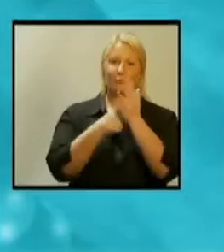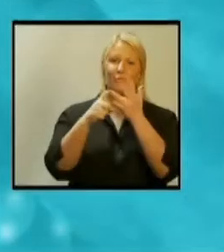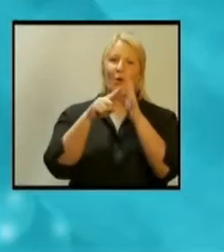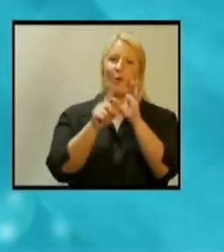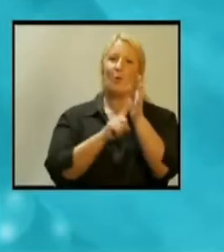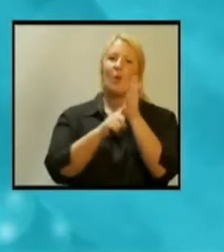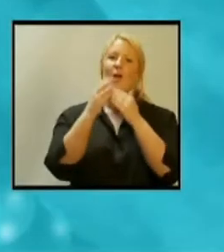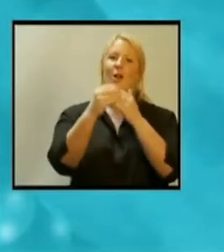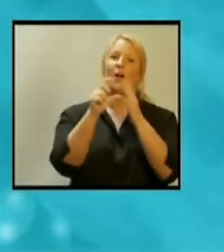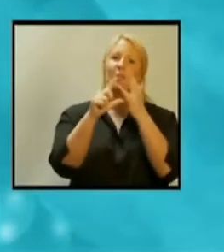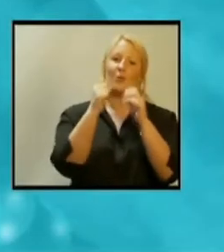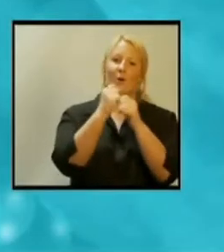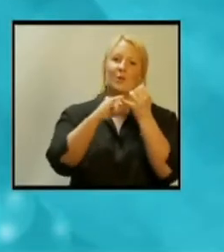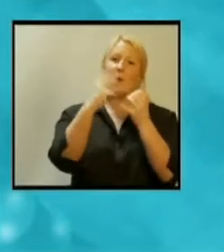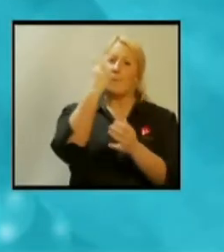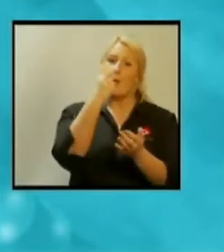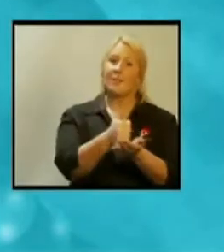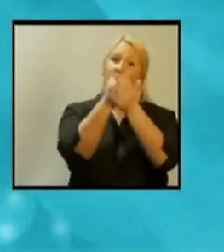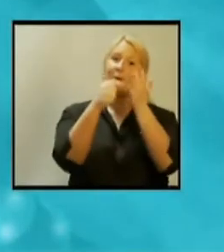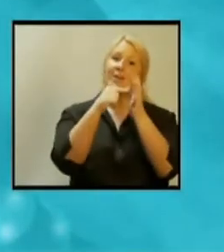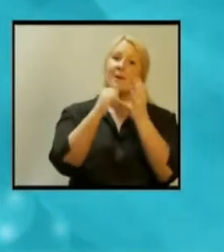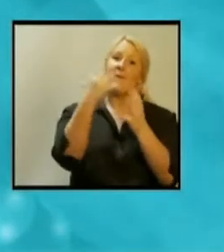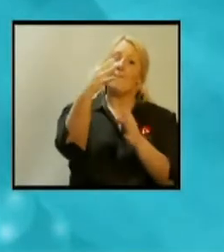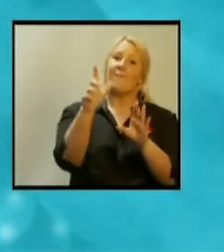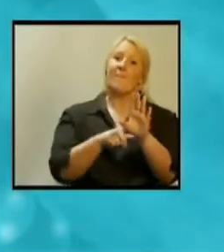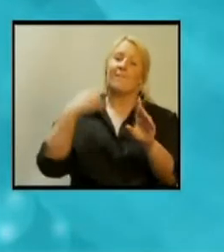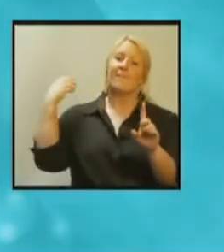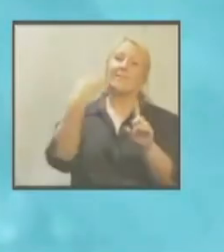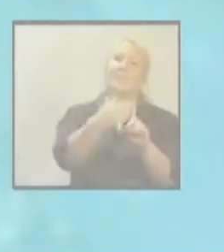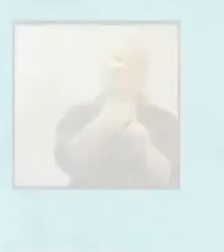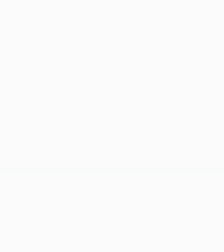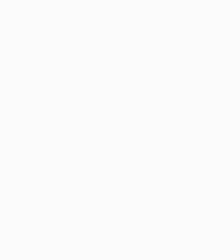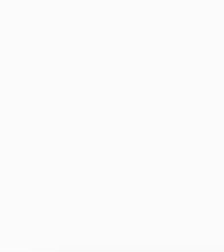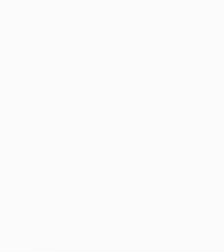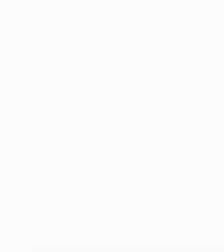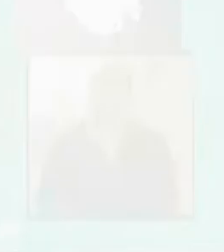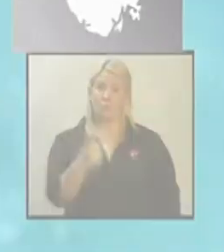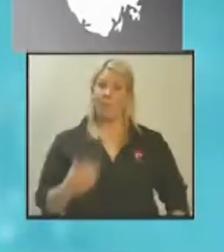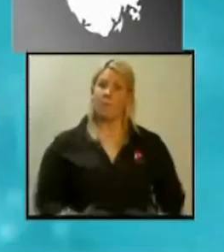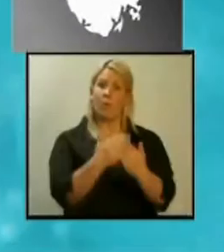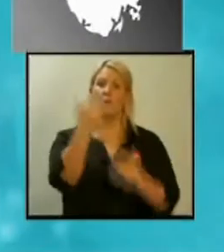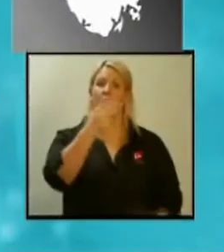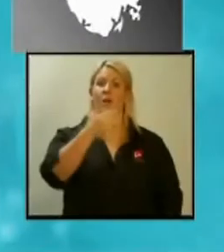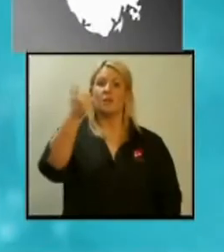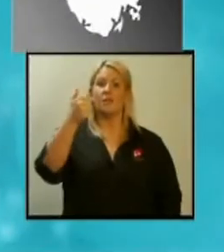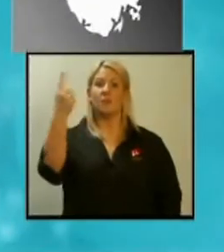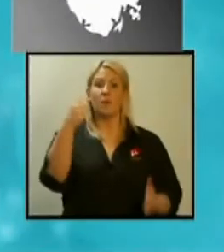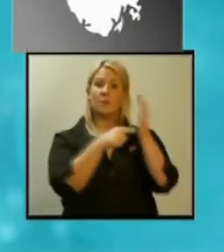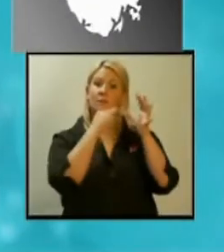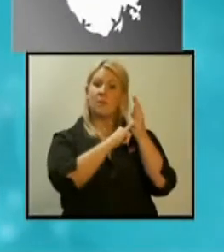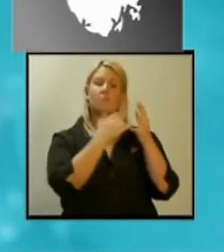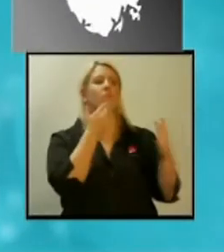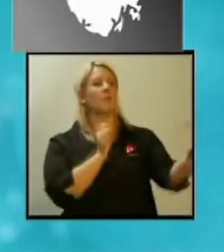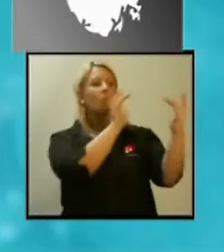Royal Guide Dogs Tasmania, supporting Tasmanians for over 50 years. If you were born in Tasmania in